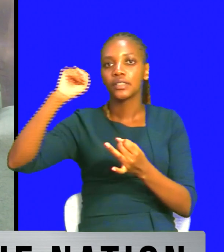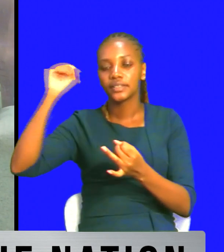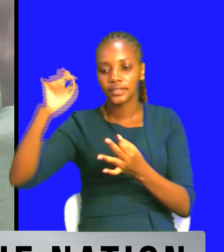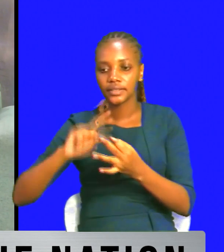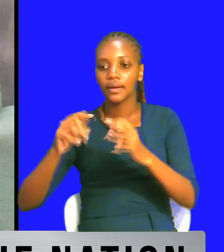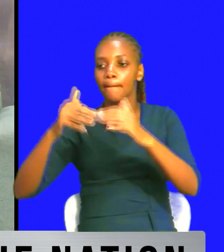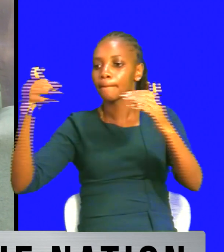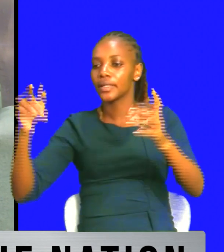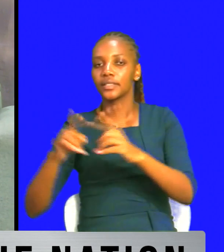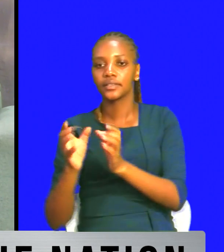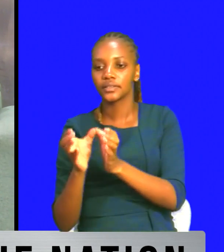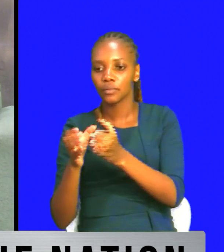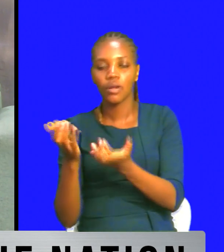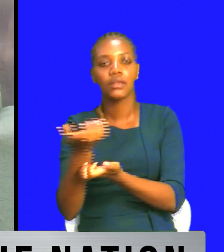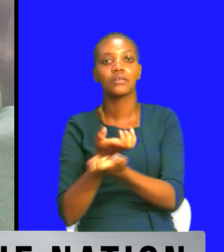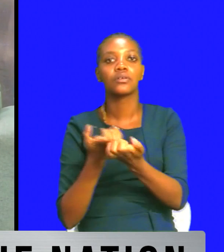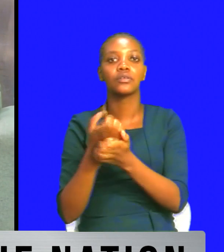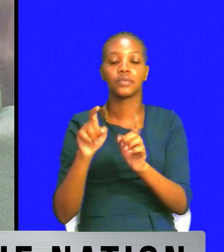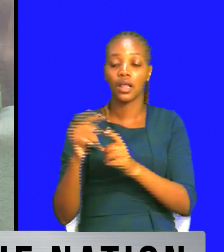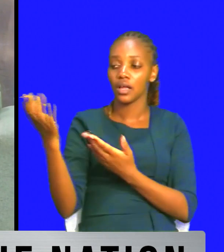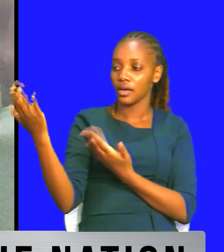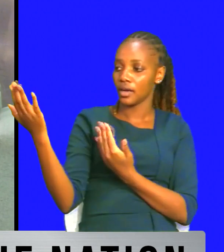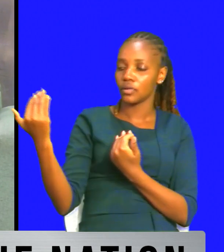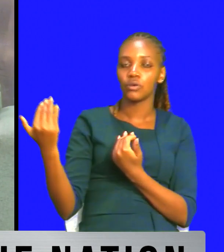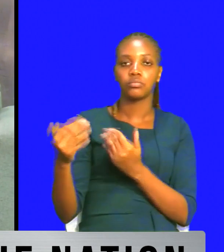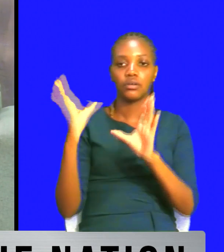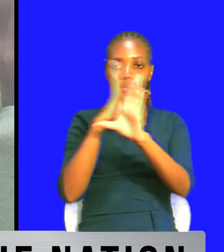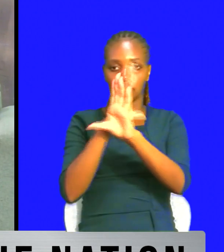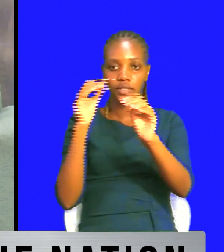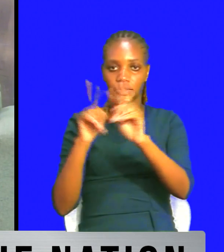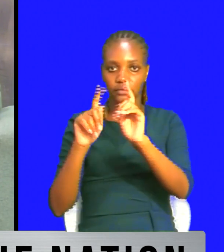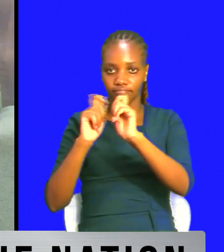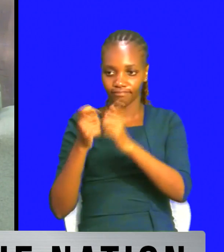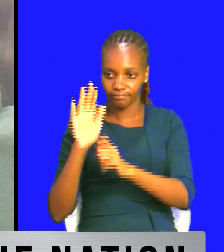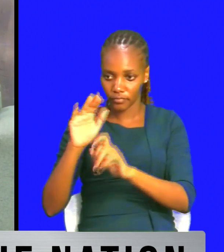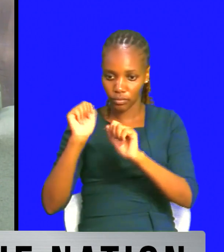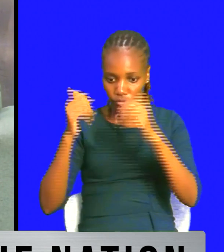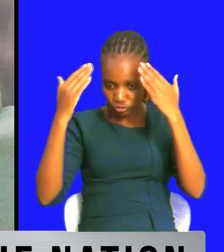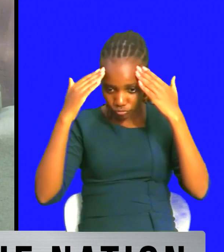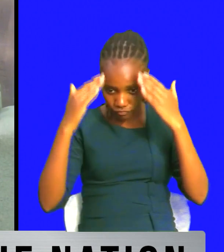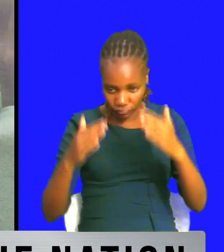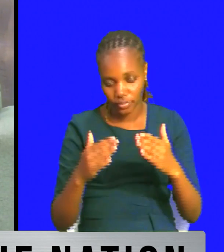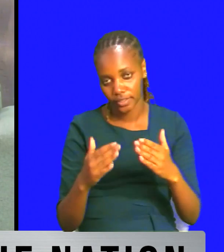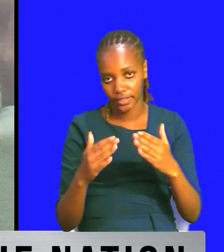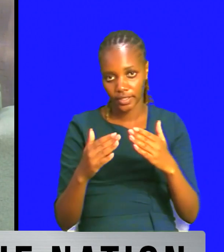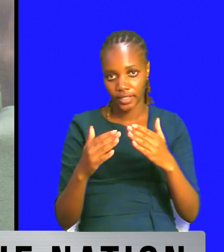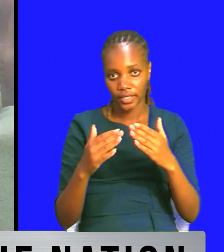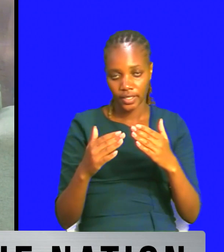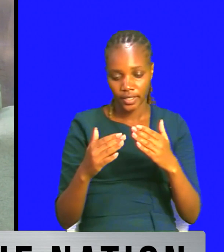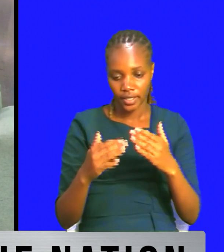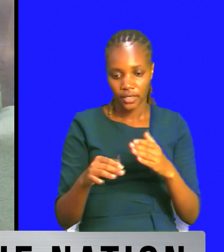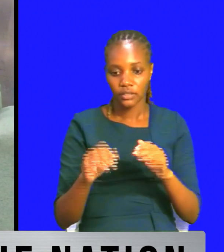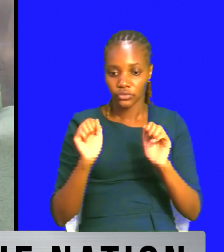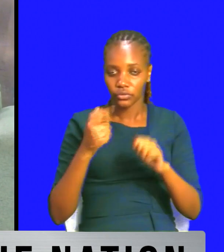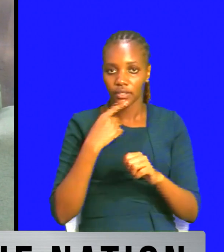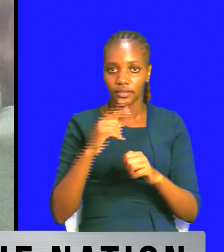and macroeconomics. So I hope that the president and his team can look at this thing afresh, and I agree with her. You may say that